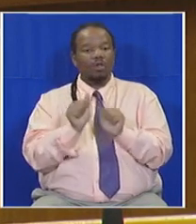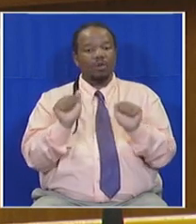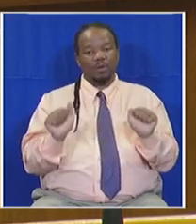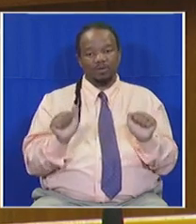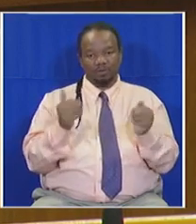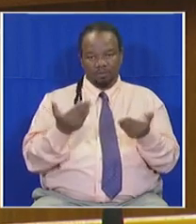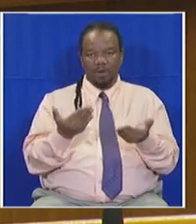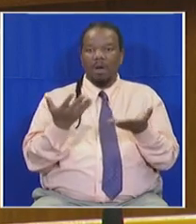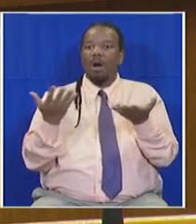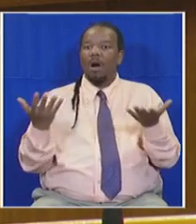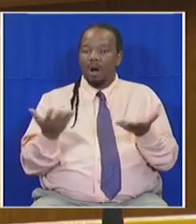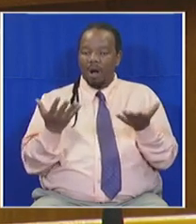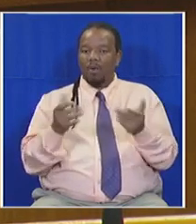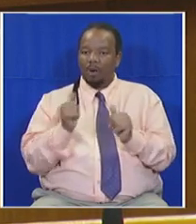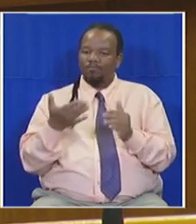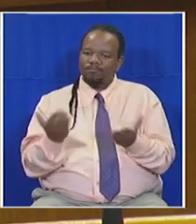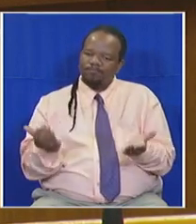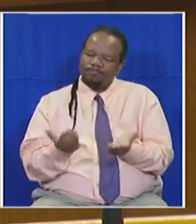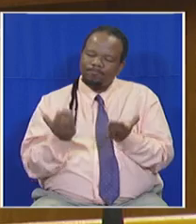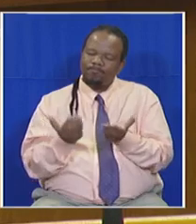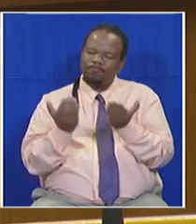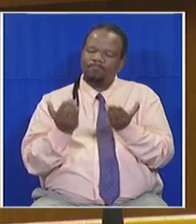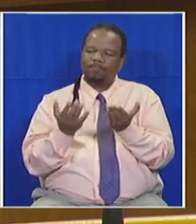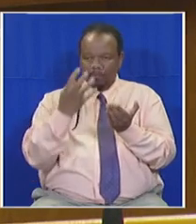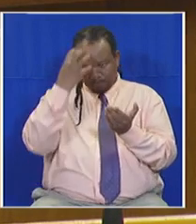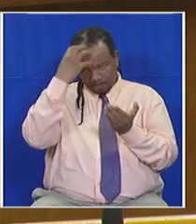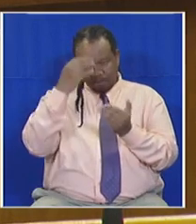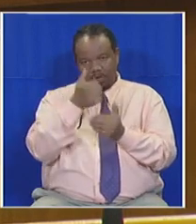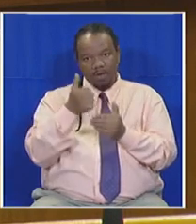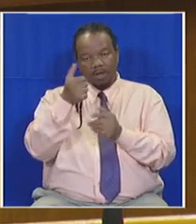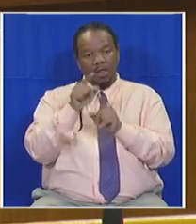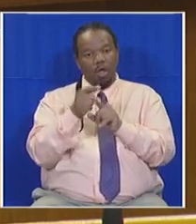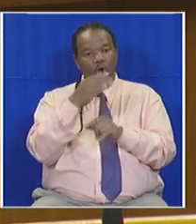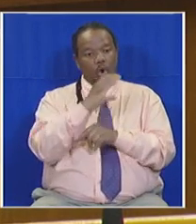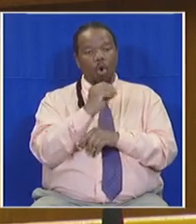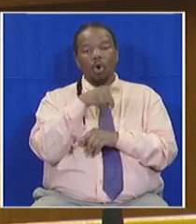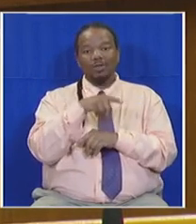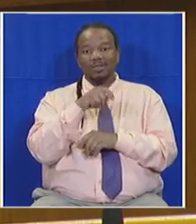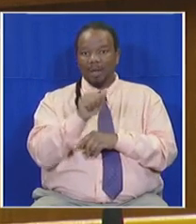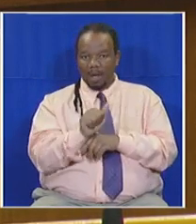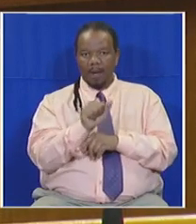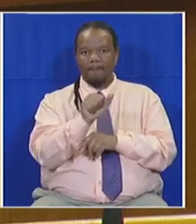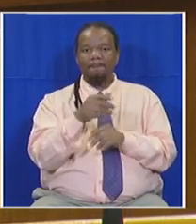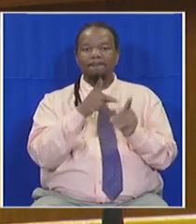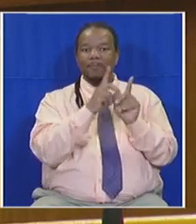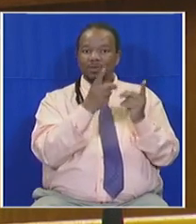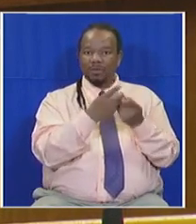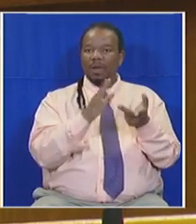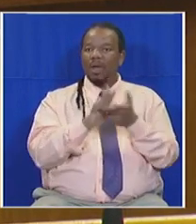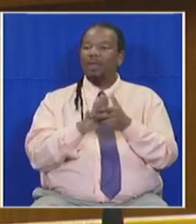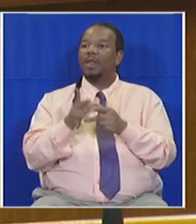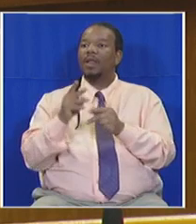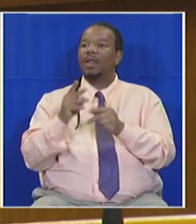enhanced role of traditional leaders. To this end, COGTA Ministry, in partnership with the National House of Traditional